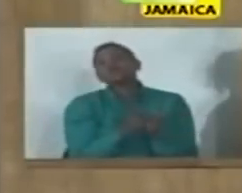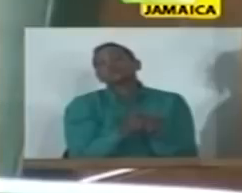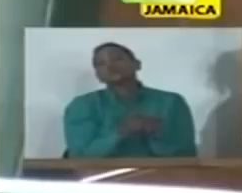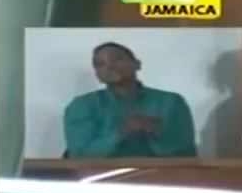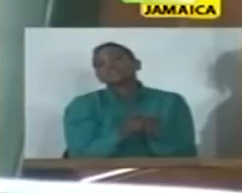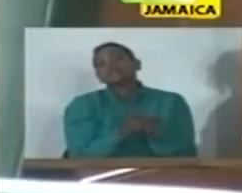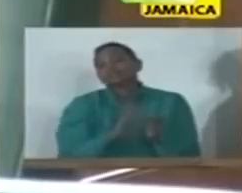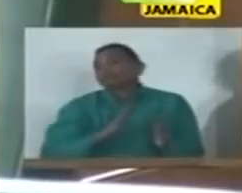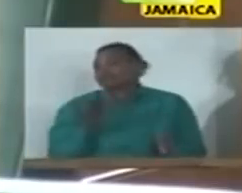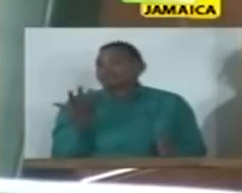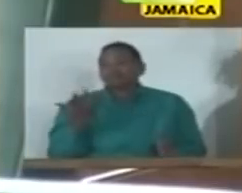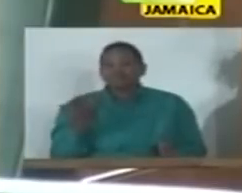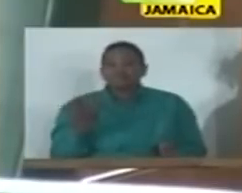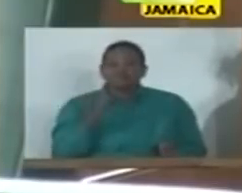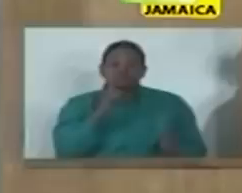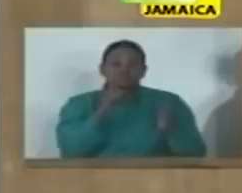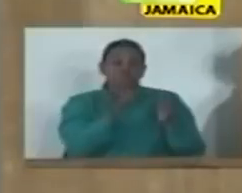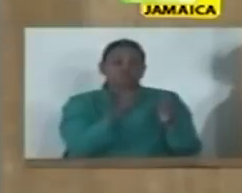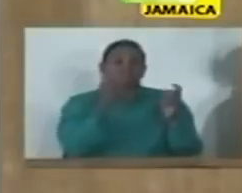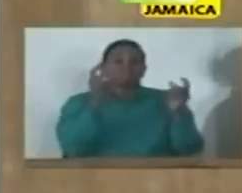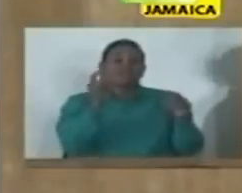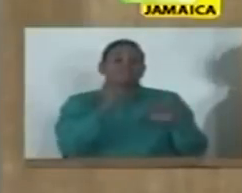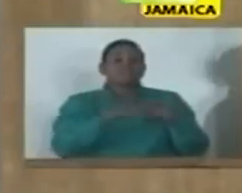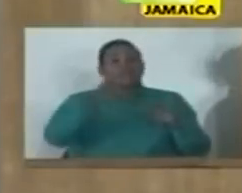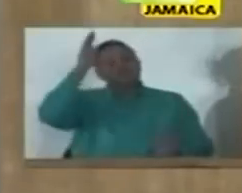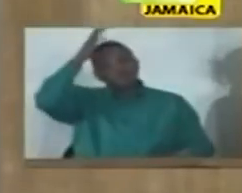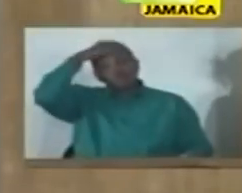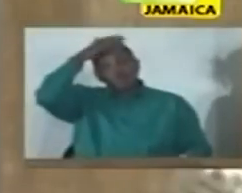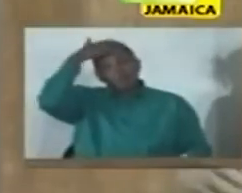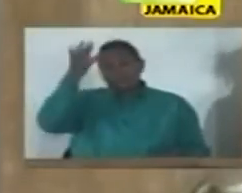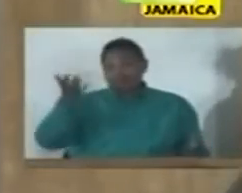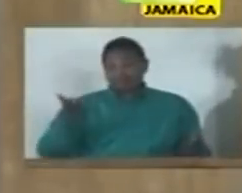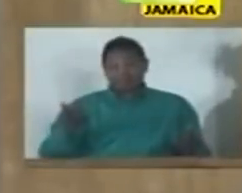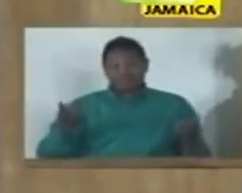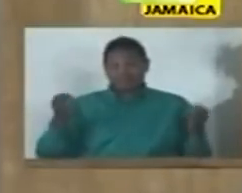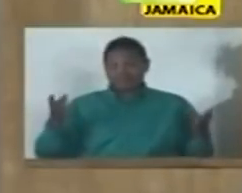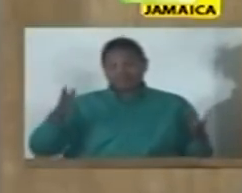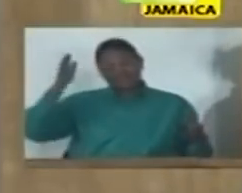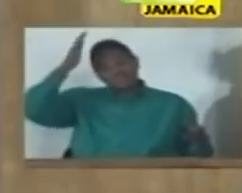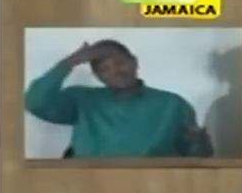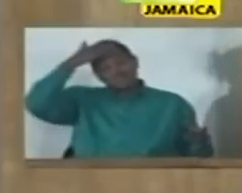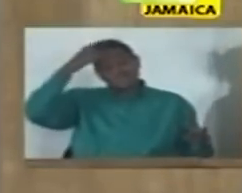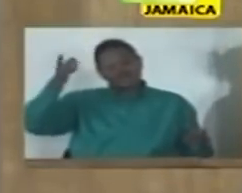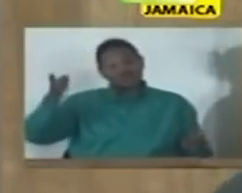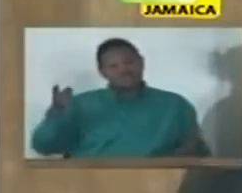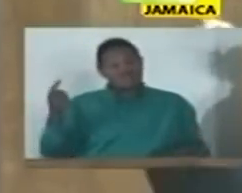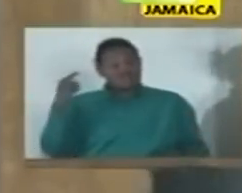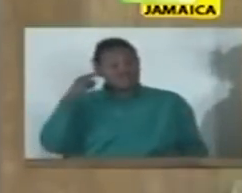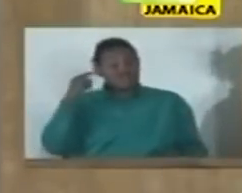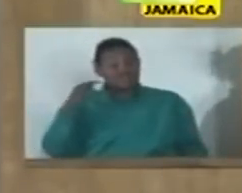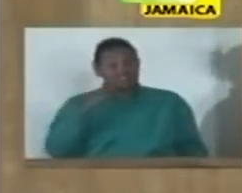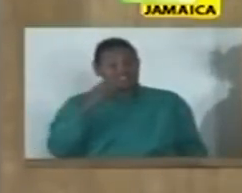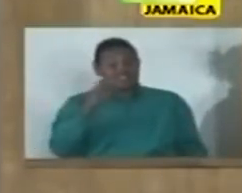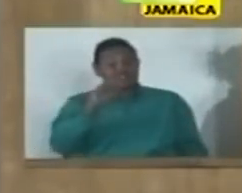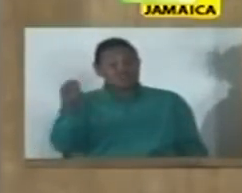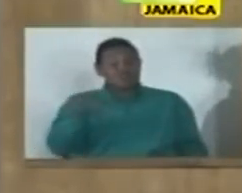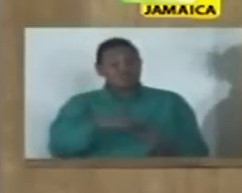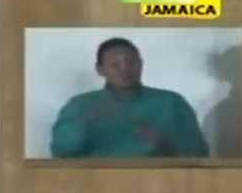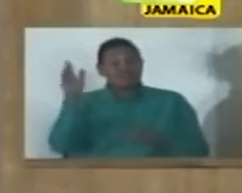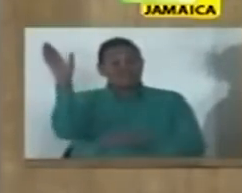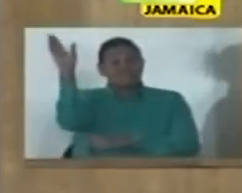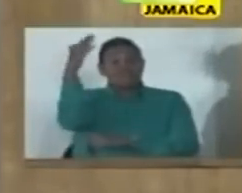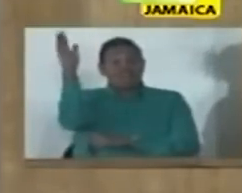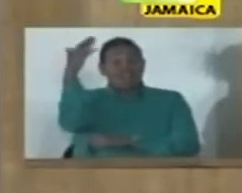to tweet. Tweet faster than Trump. So much so that Trump has heard her and said no more flying of that